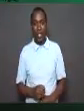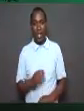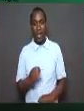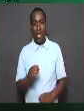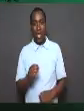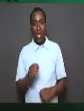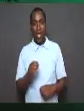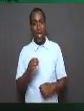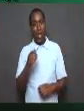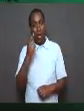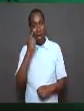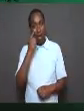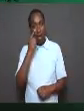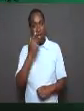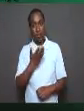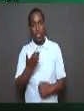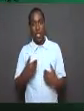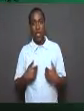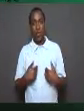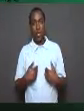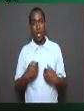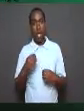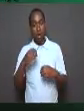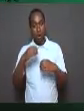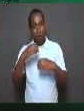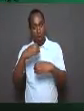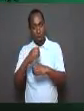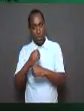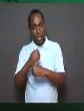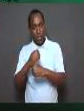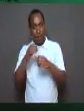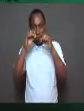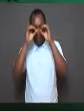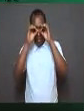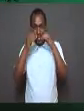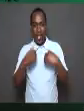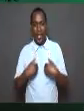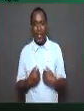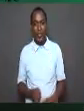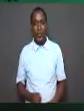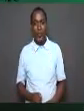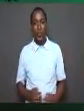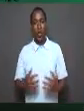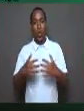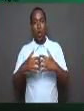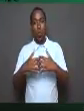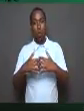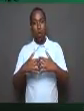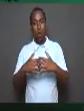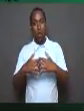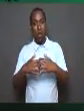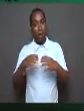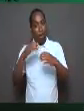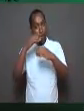lens and the objective lens. A compound microscope